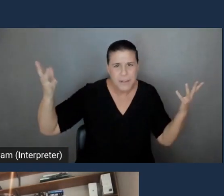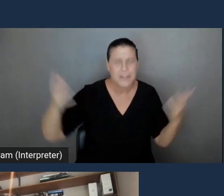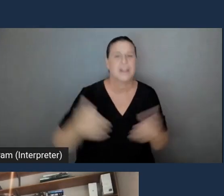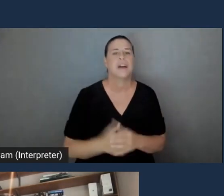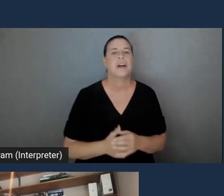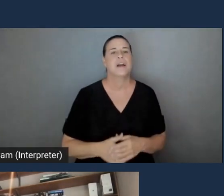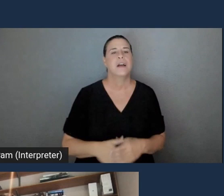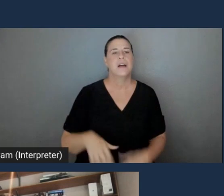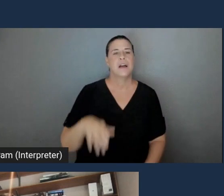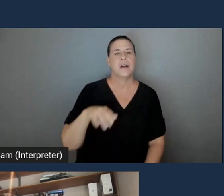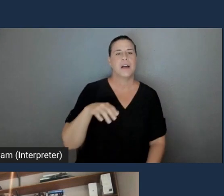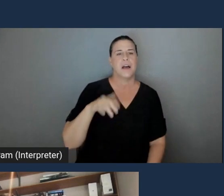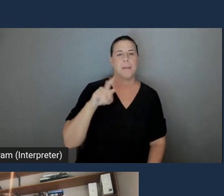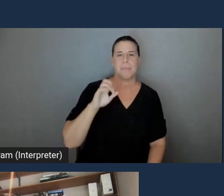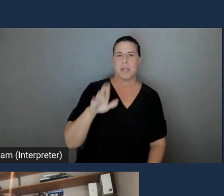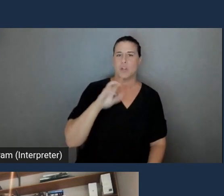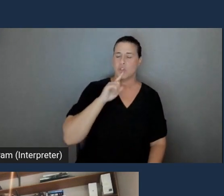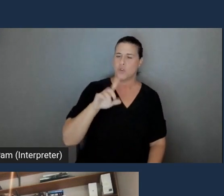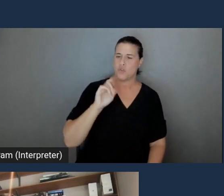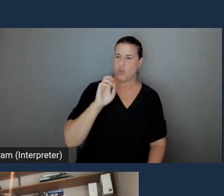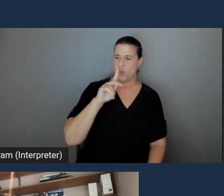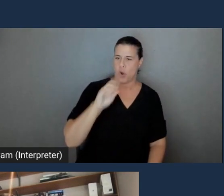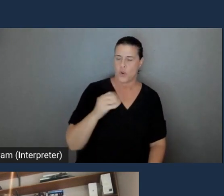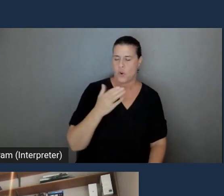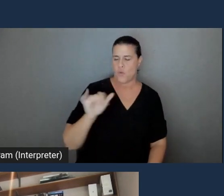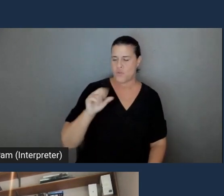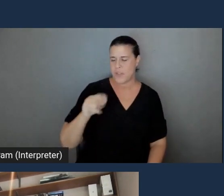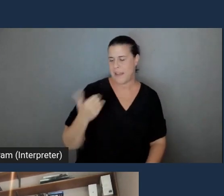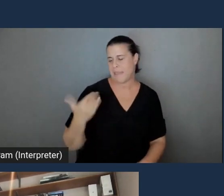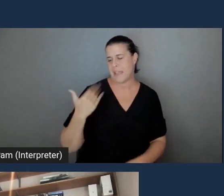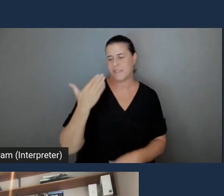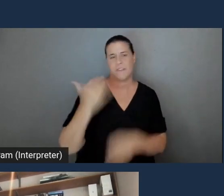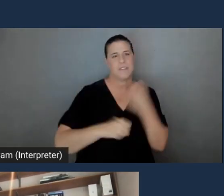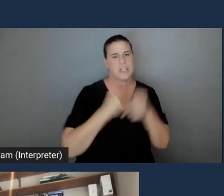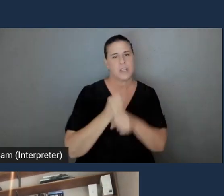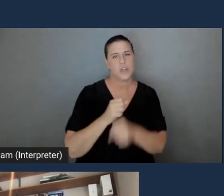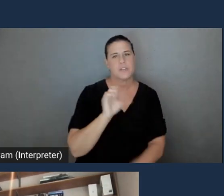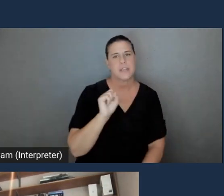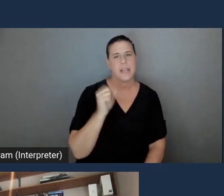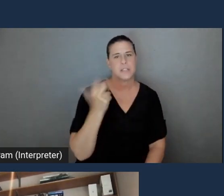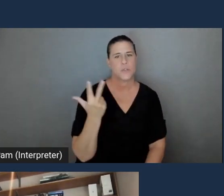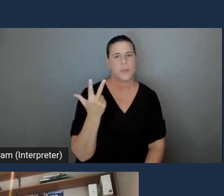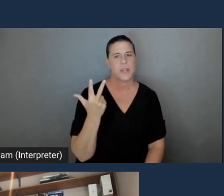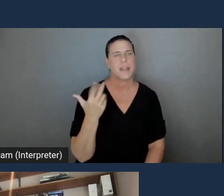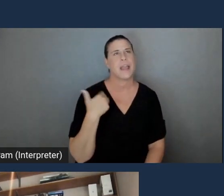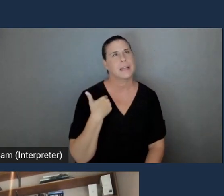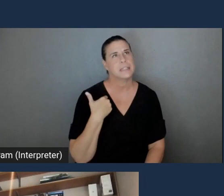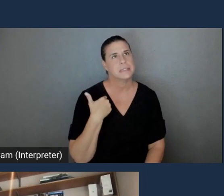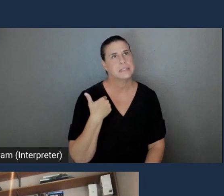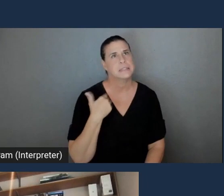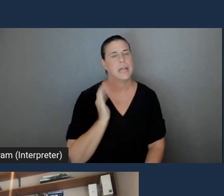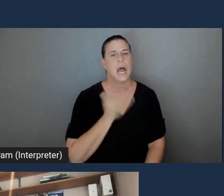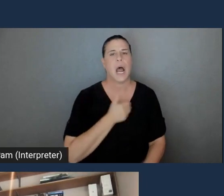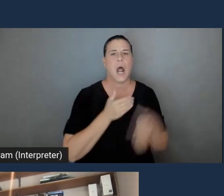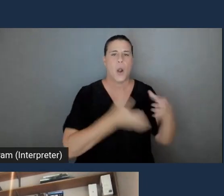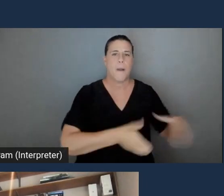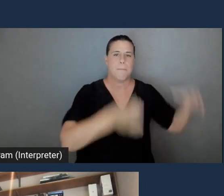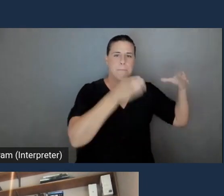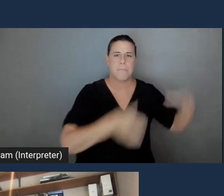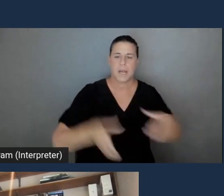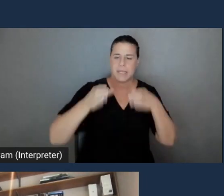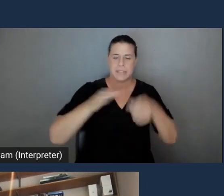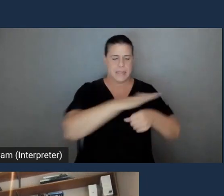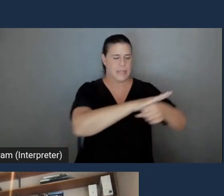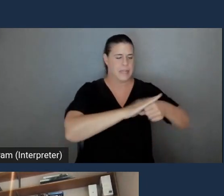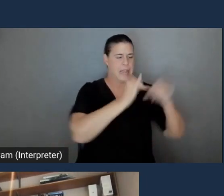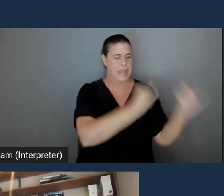So Darko, Jenna, for the last 15 years, S3 has had our buckets in individual regions. And when you